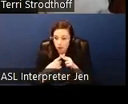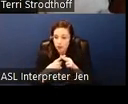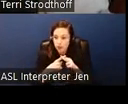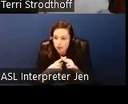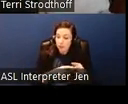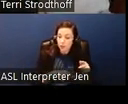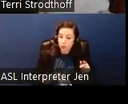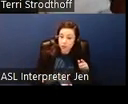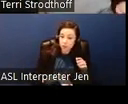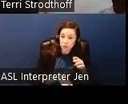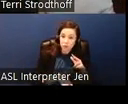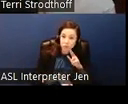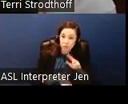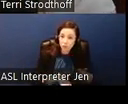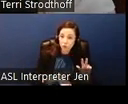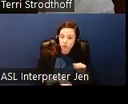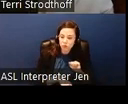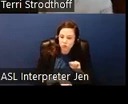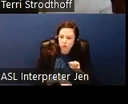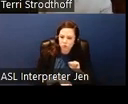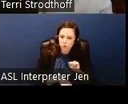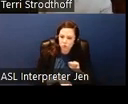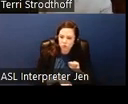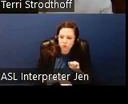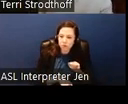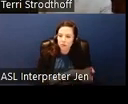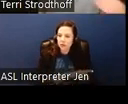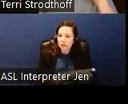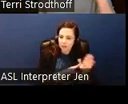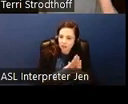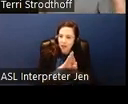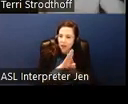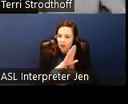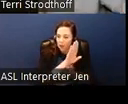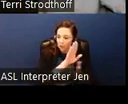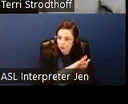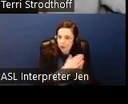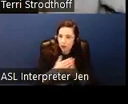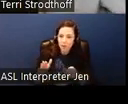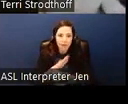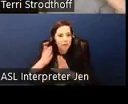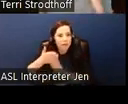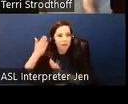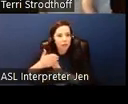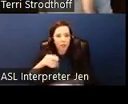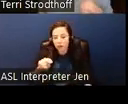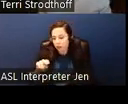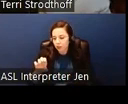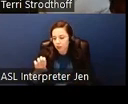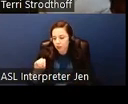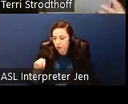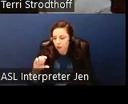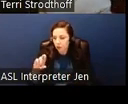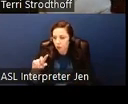its not fullest capacity, but it's developing into a full capacity. And then our neocortex, our thinking, cognitive part of our